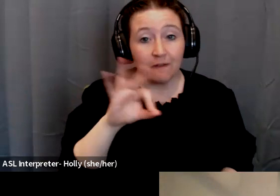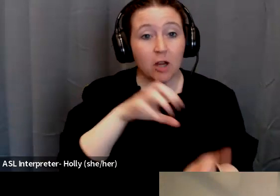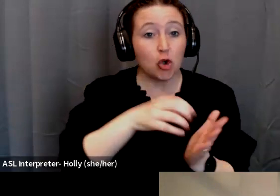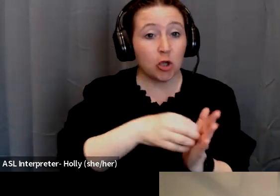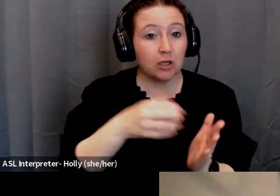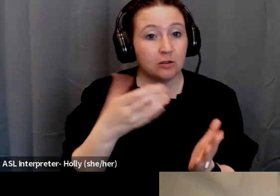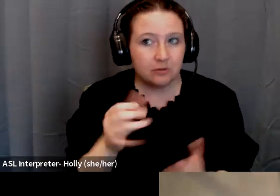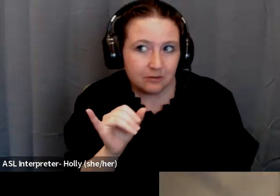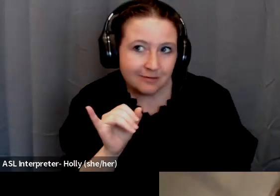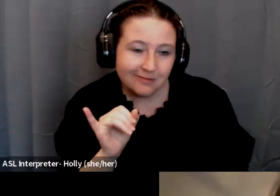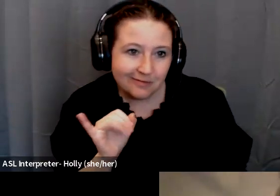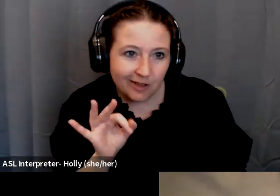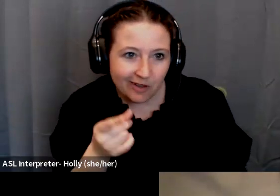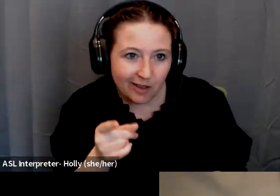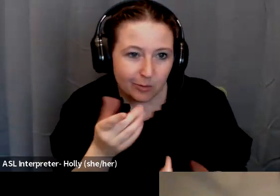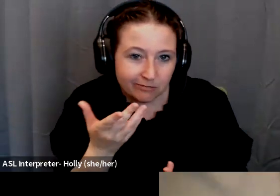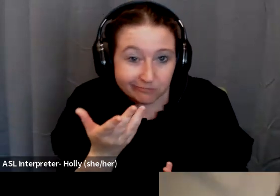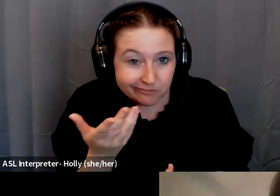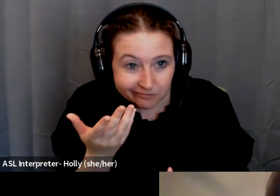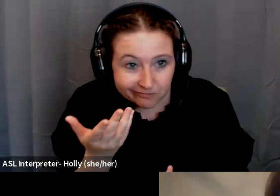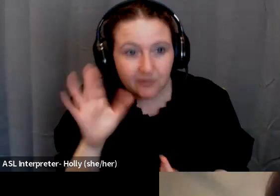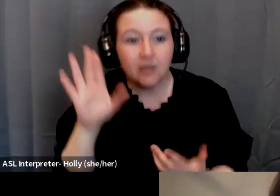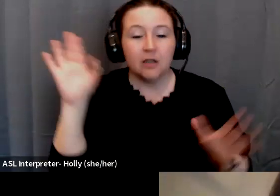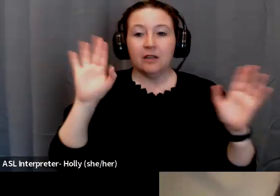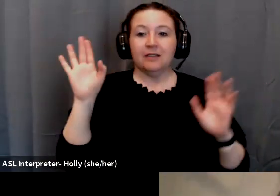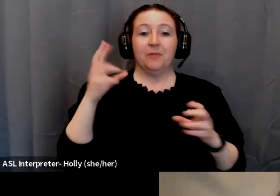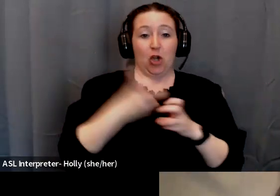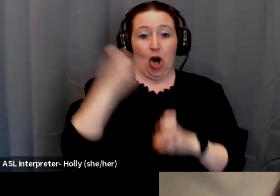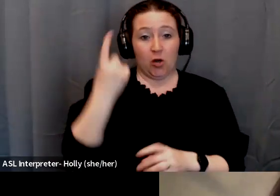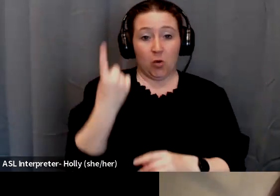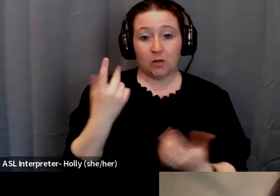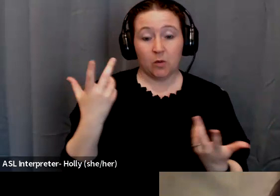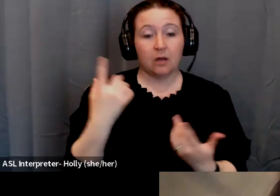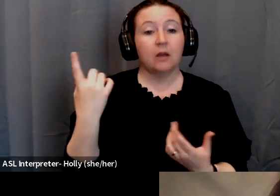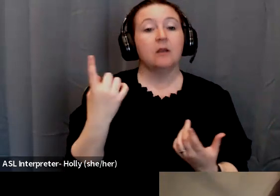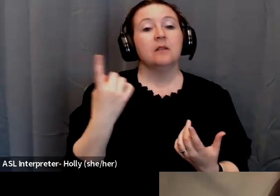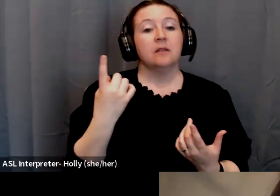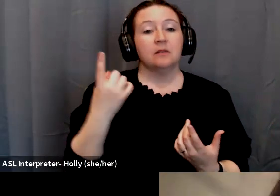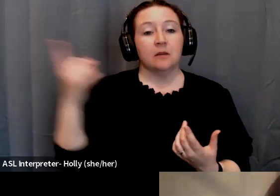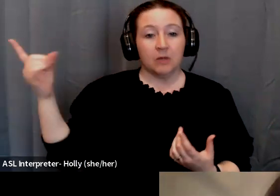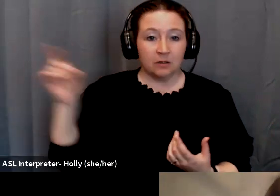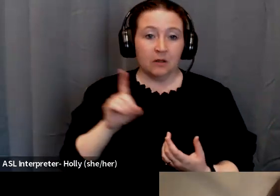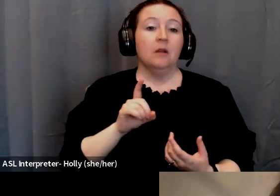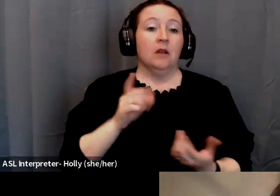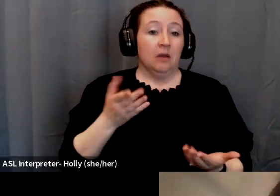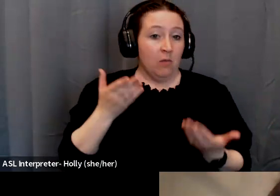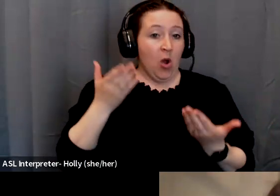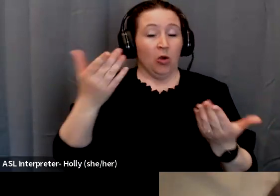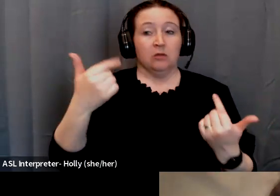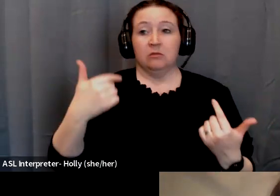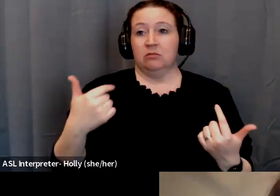in case. But the tougher one is when somebody gets up and makes the motion, I